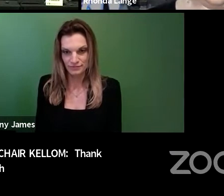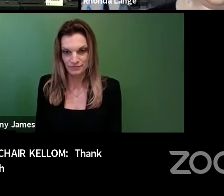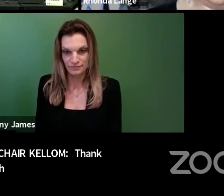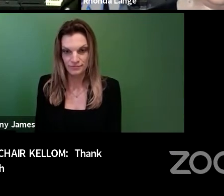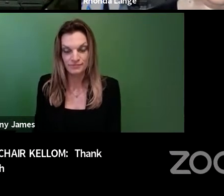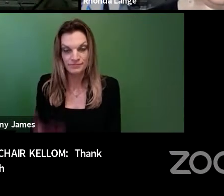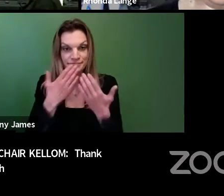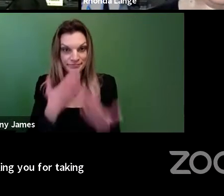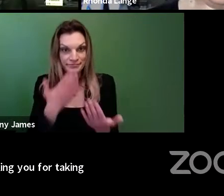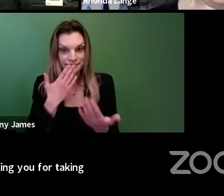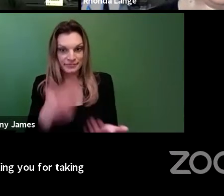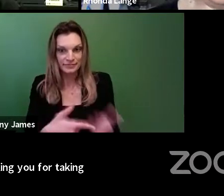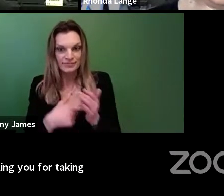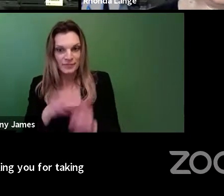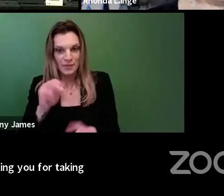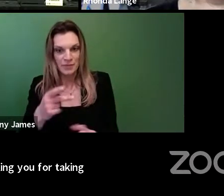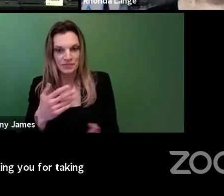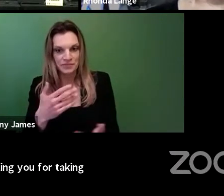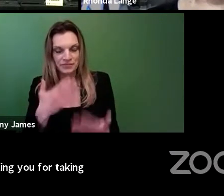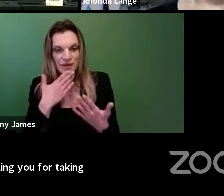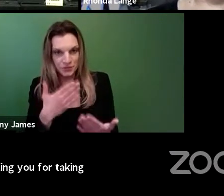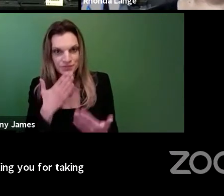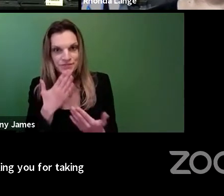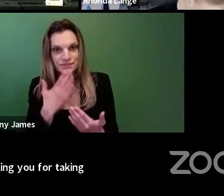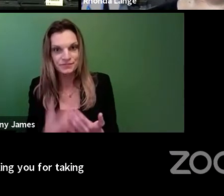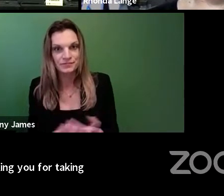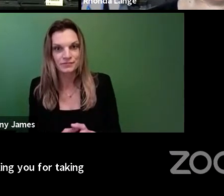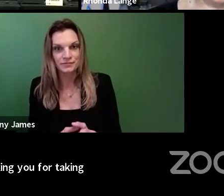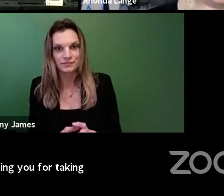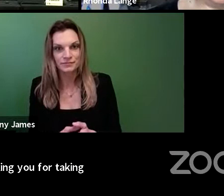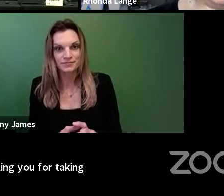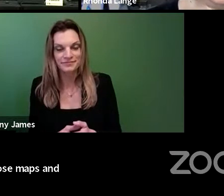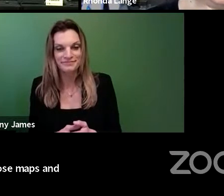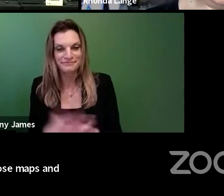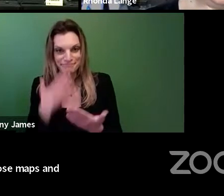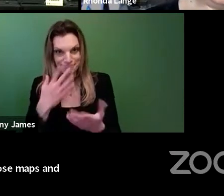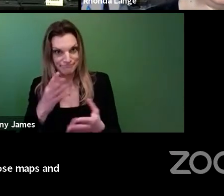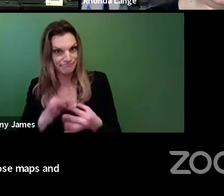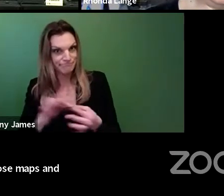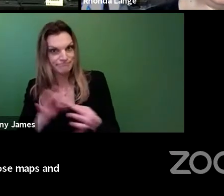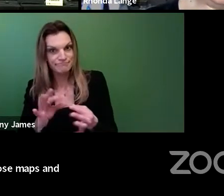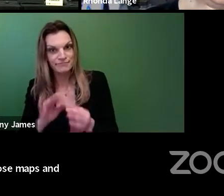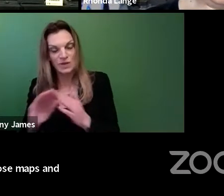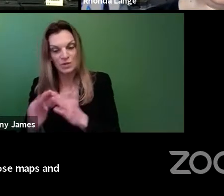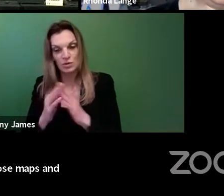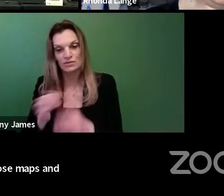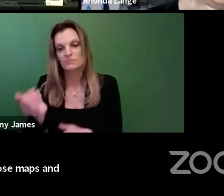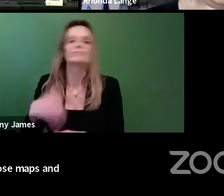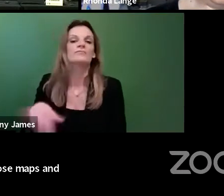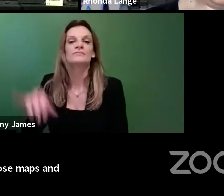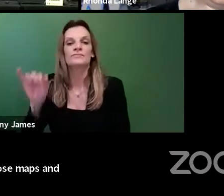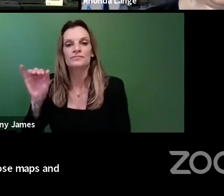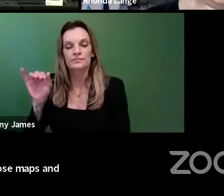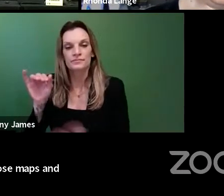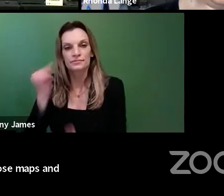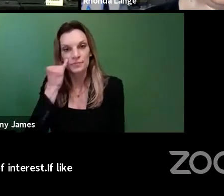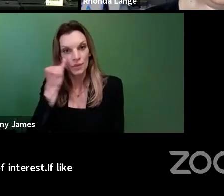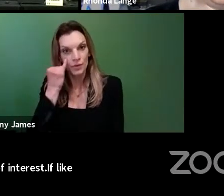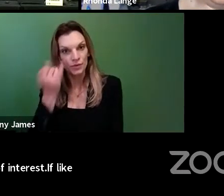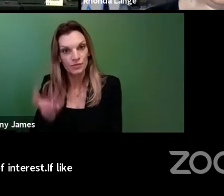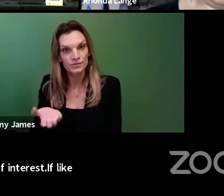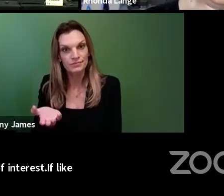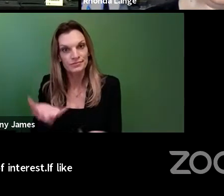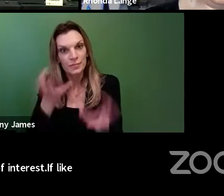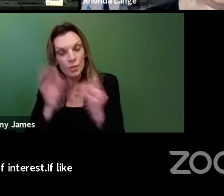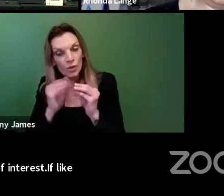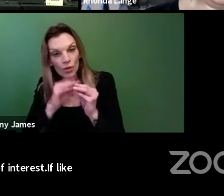show us those maps and express your community of interest. If, like the last public comment, you have things that